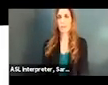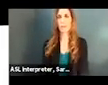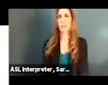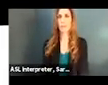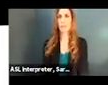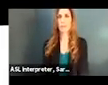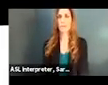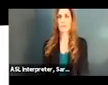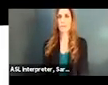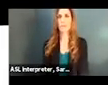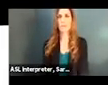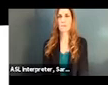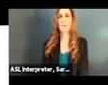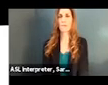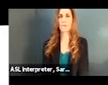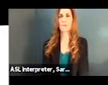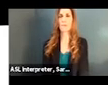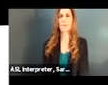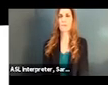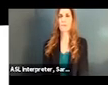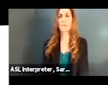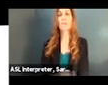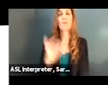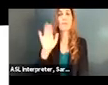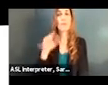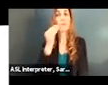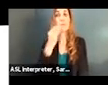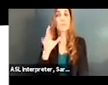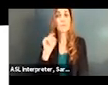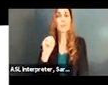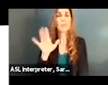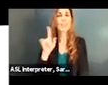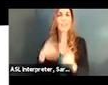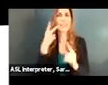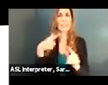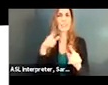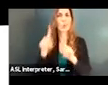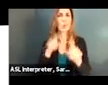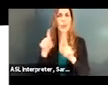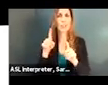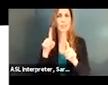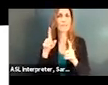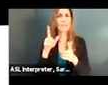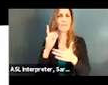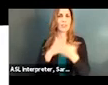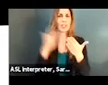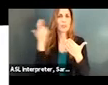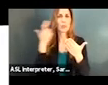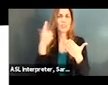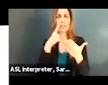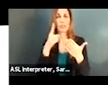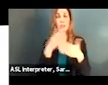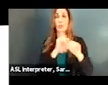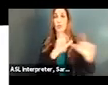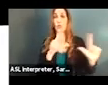funding sources. And Tom, just so you know, I can't see the Q&A for some reason when I'm screen sharing, which I think that happened to Haley on